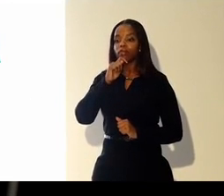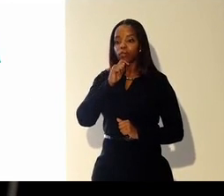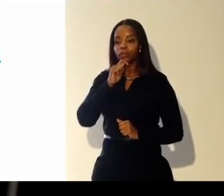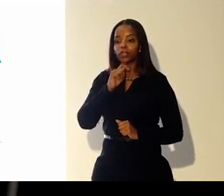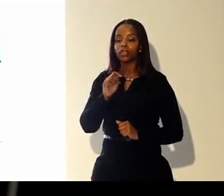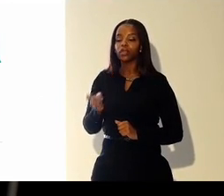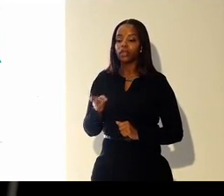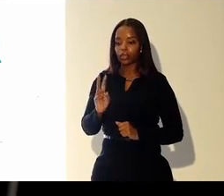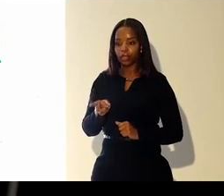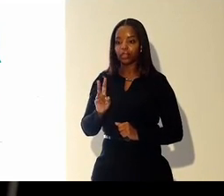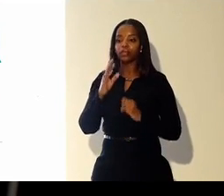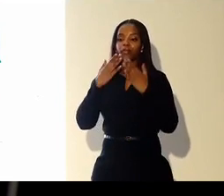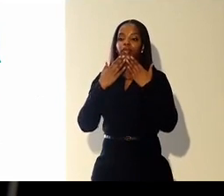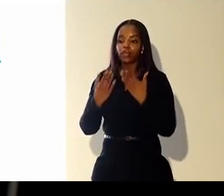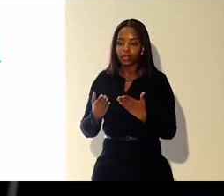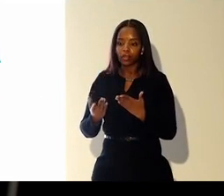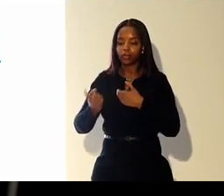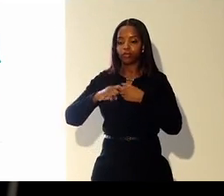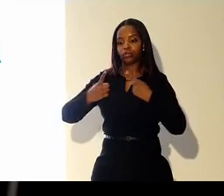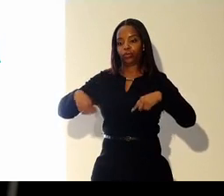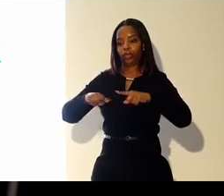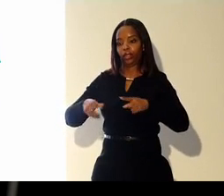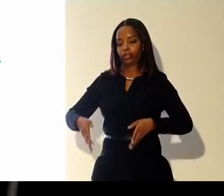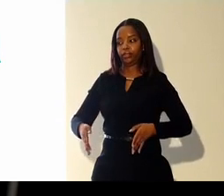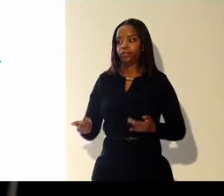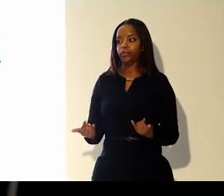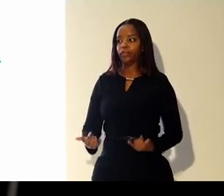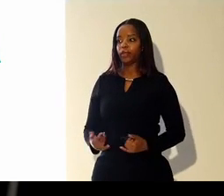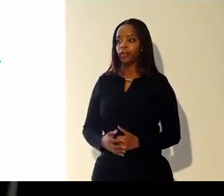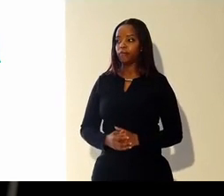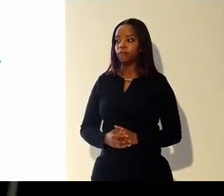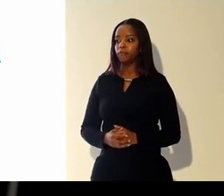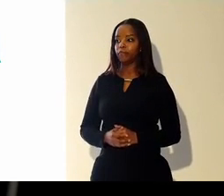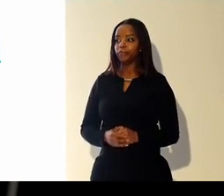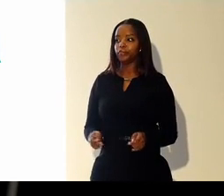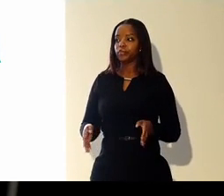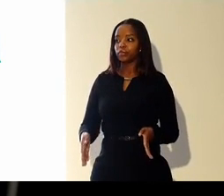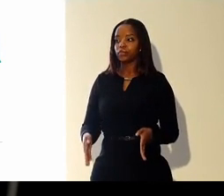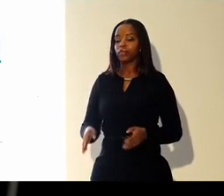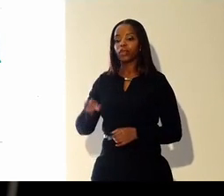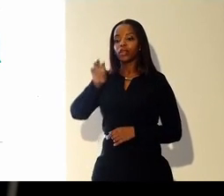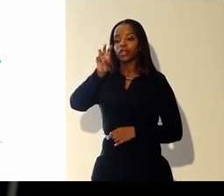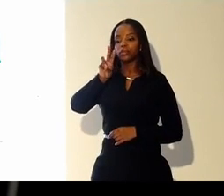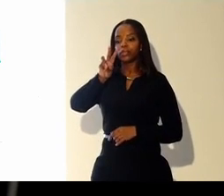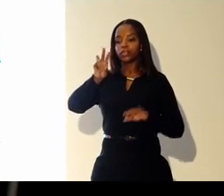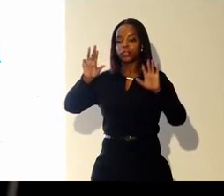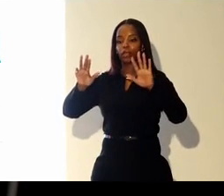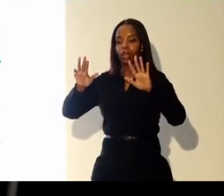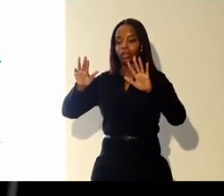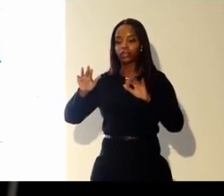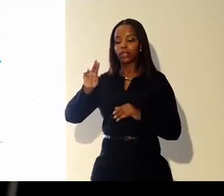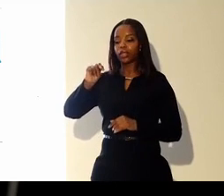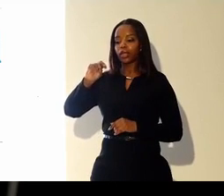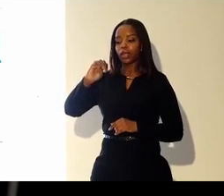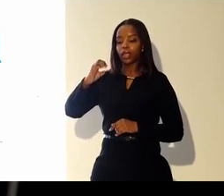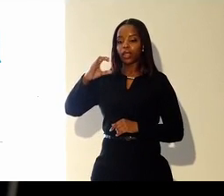and once again, thank you for joining us here today at the 29th Nedlac Annual